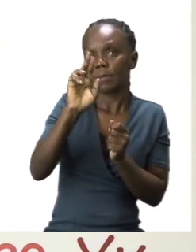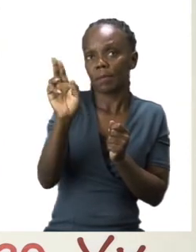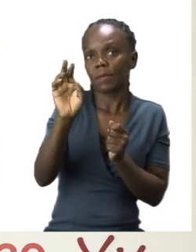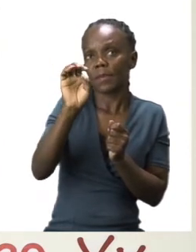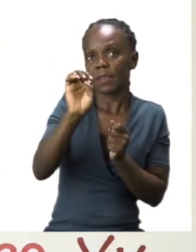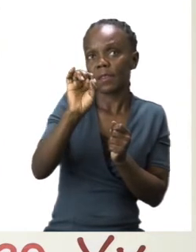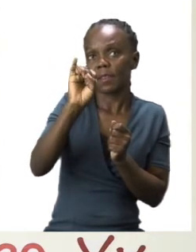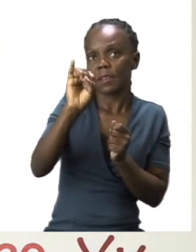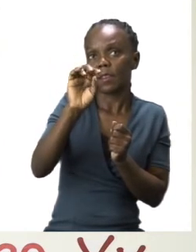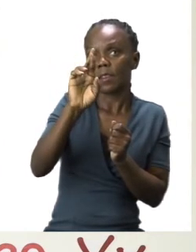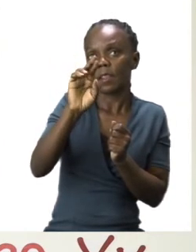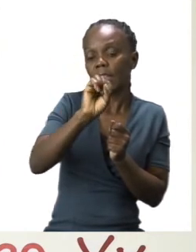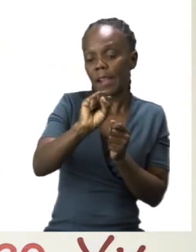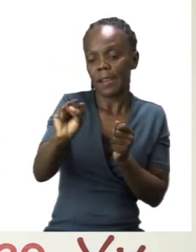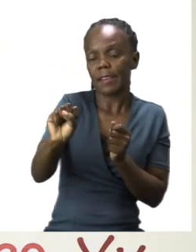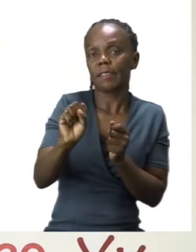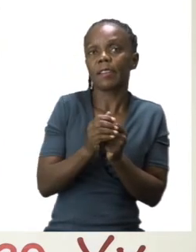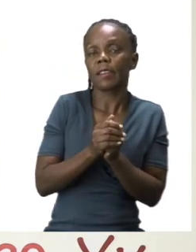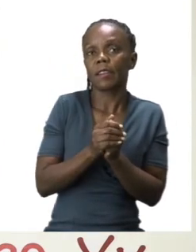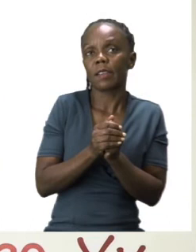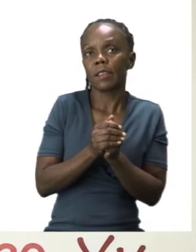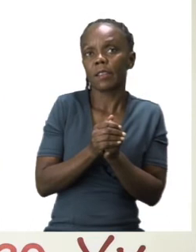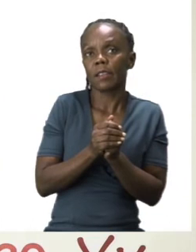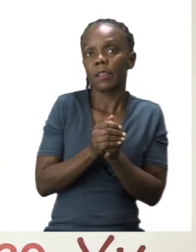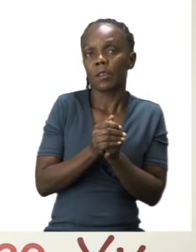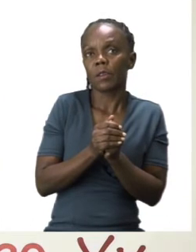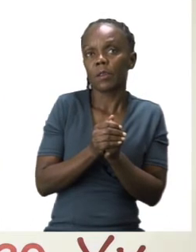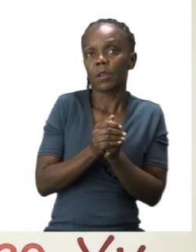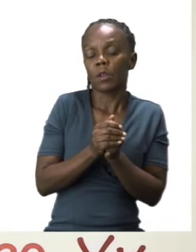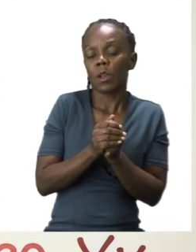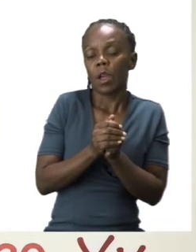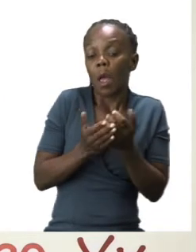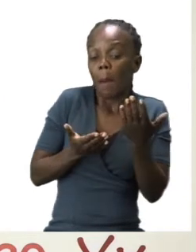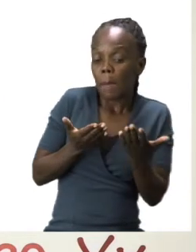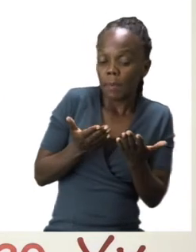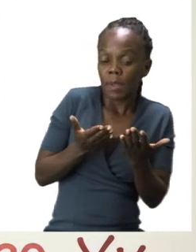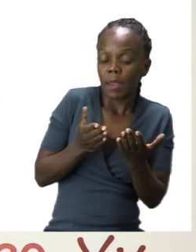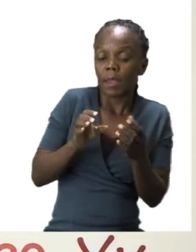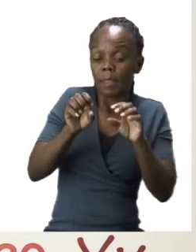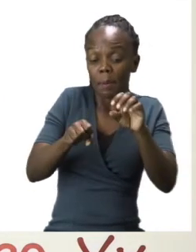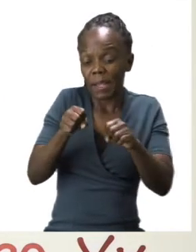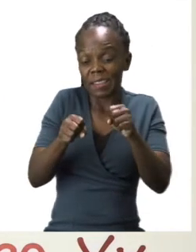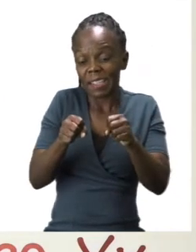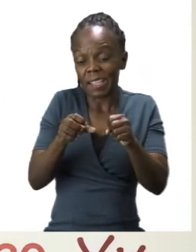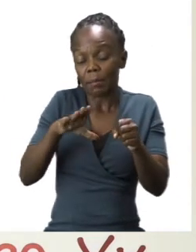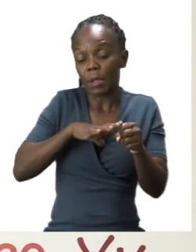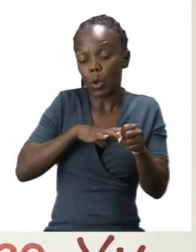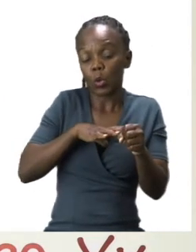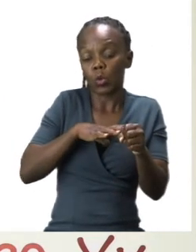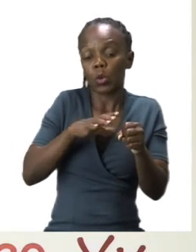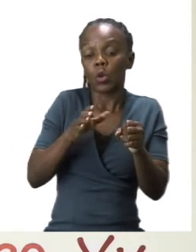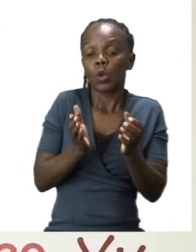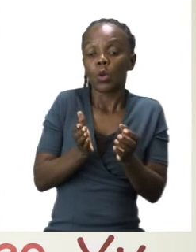theirs. And then if the bicycle belongs to a group of people, including